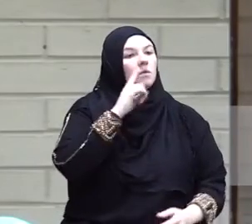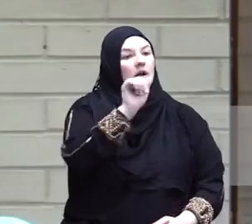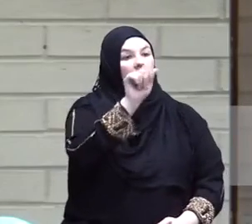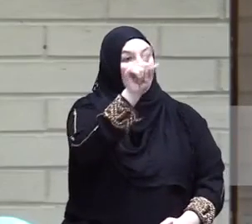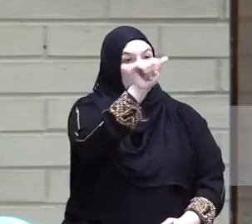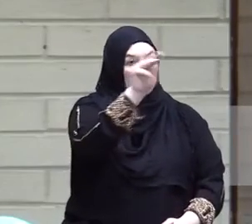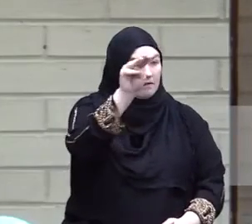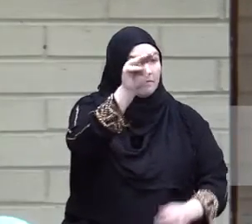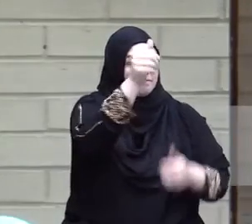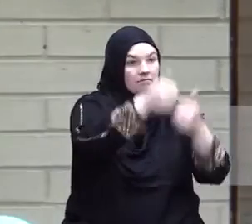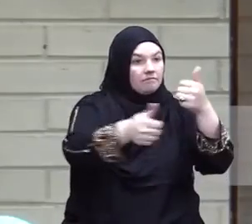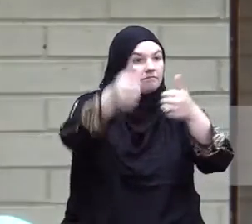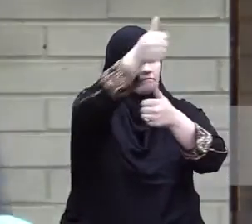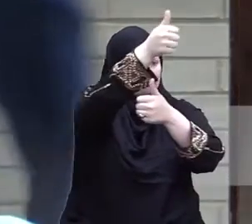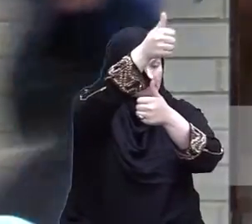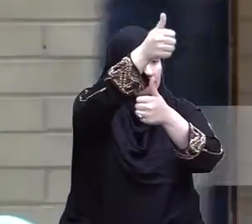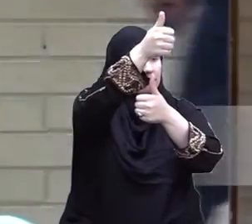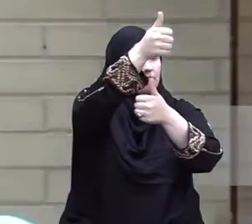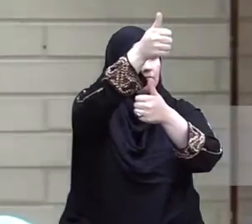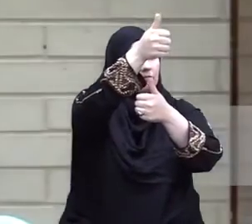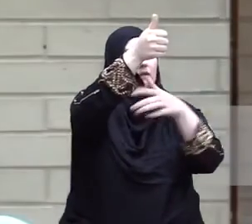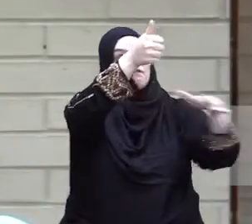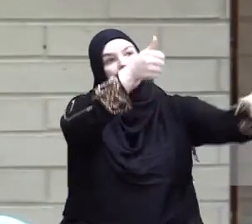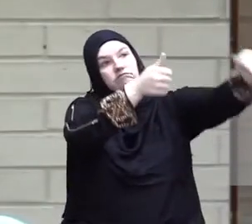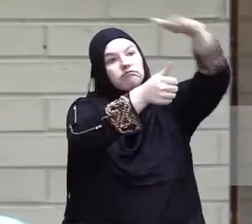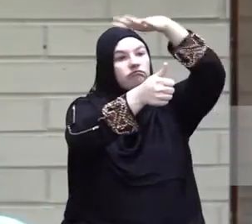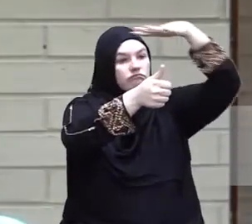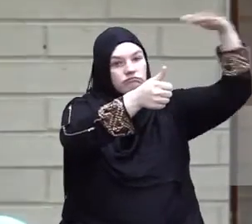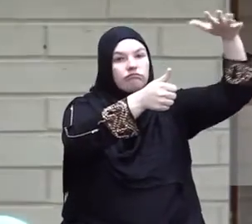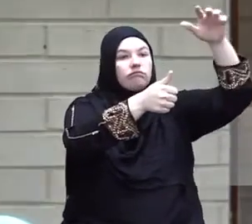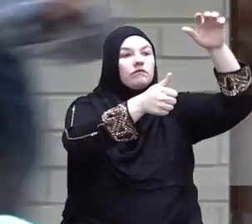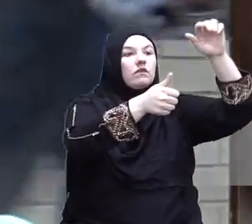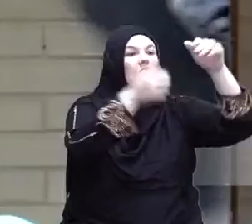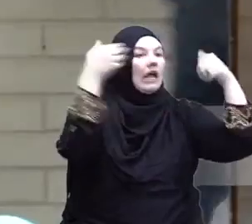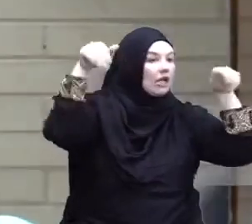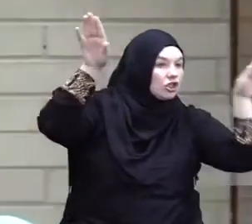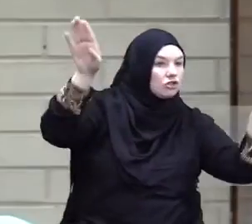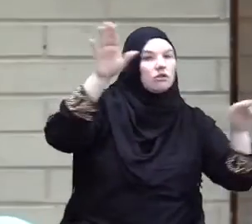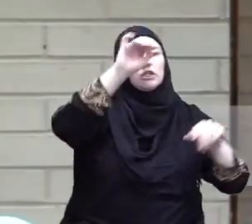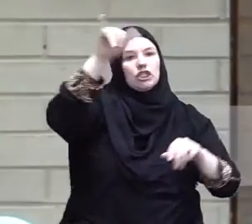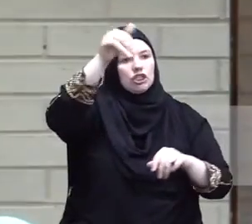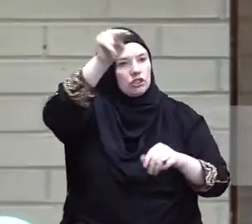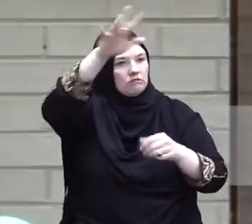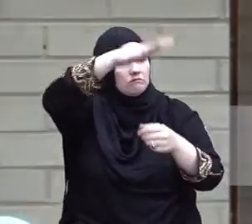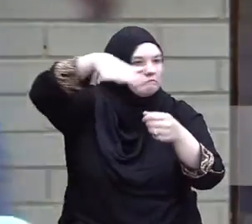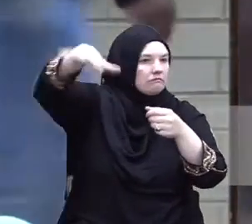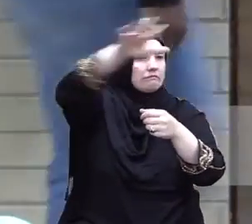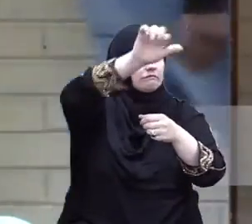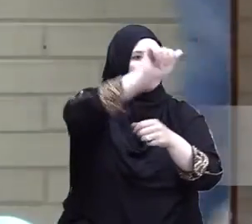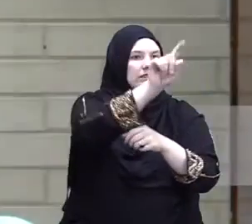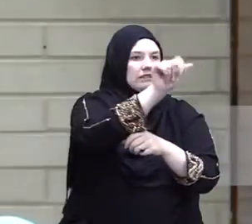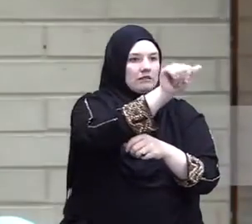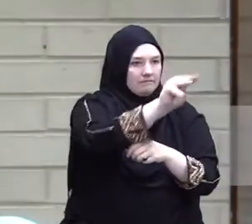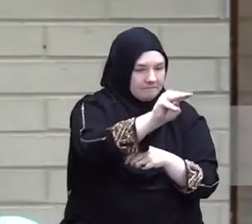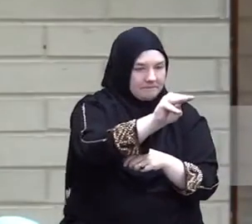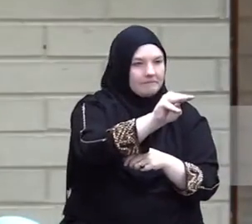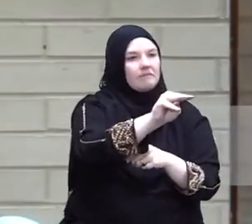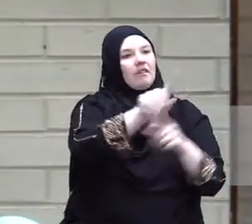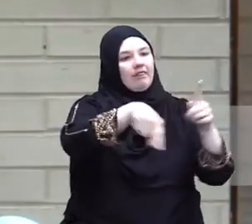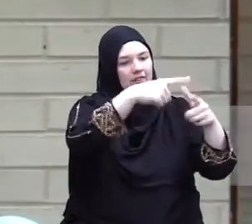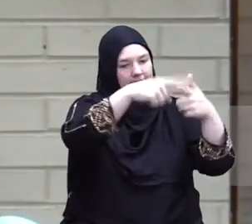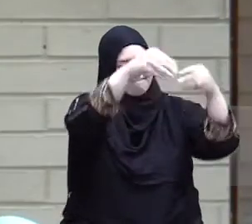is that he is succeeding those who came before him. He came after. So succeed means someone who